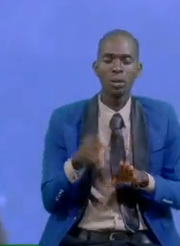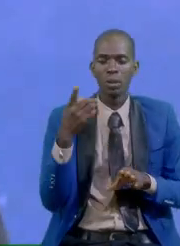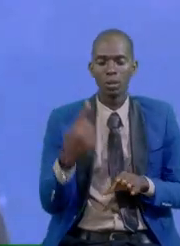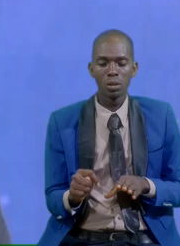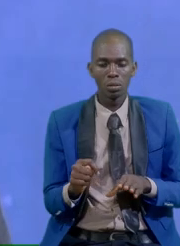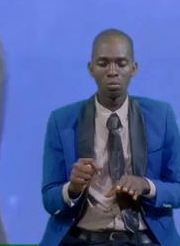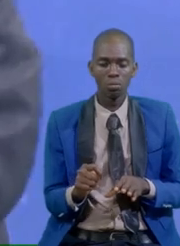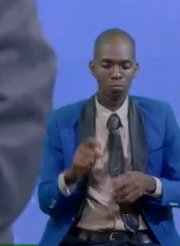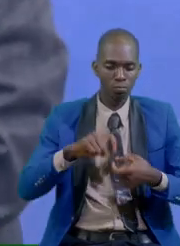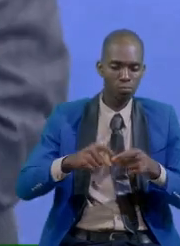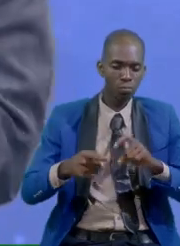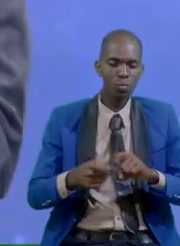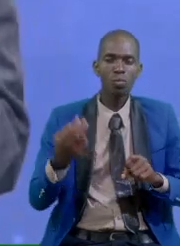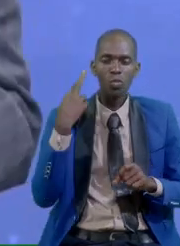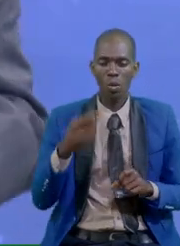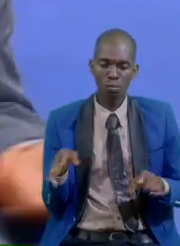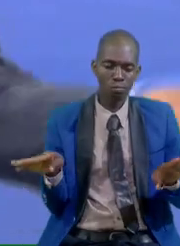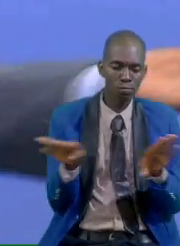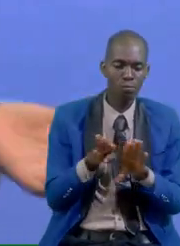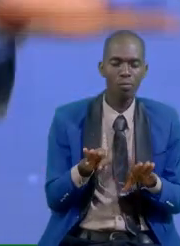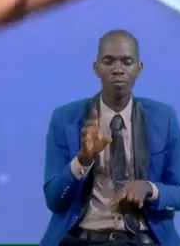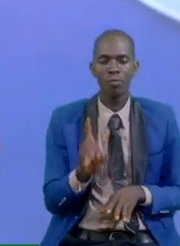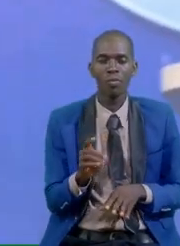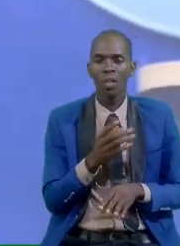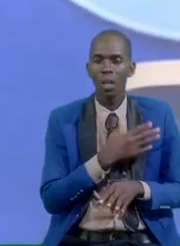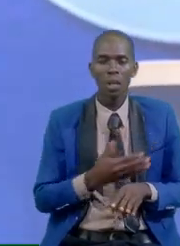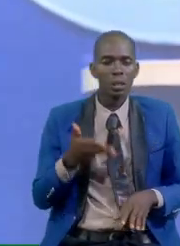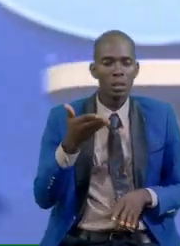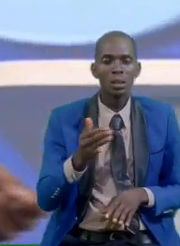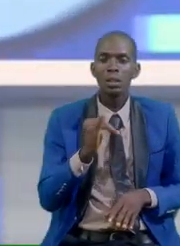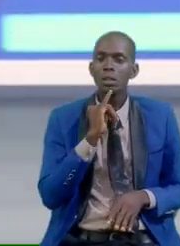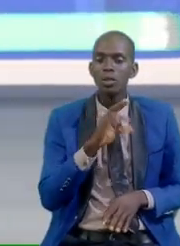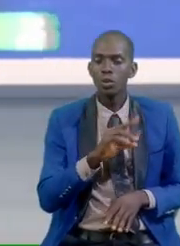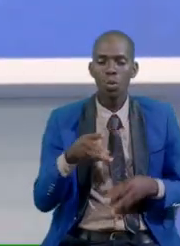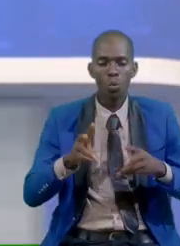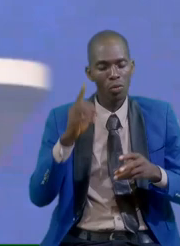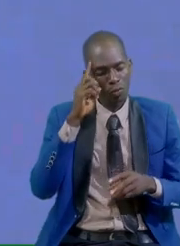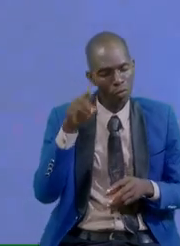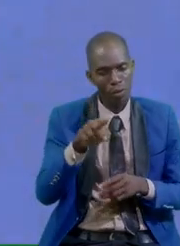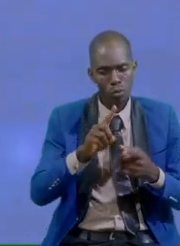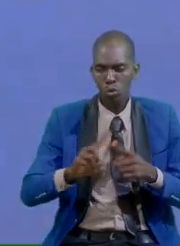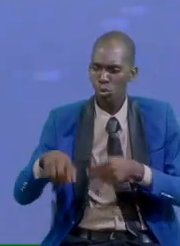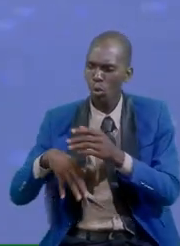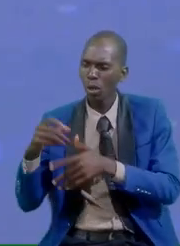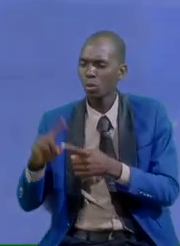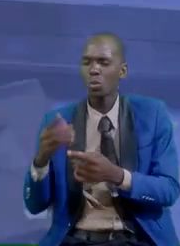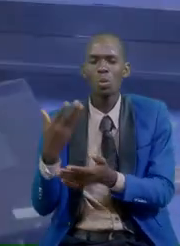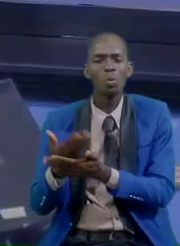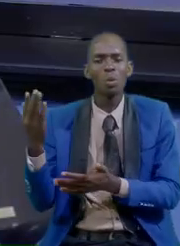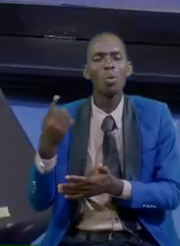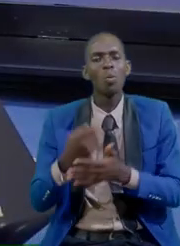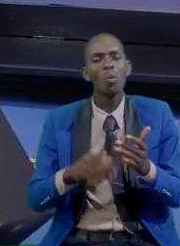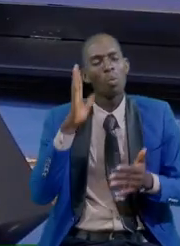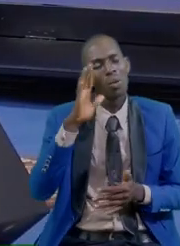The chains were locked. And there was no way they could go out and go and buy anything. What would they be looking at? They